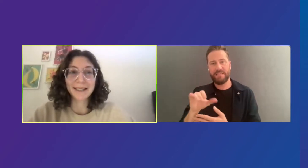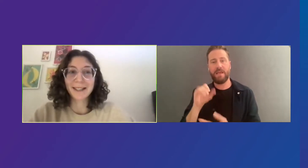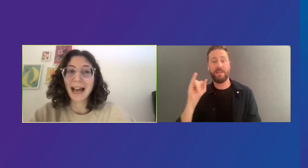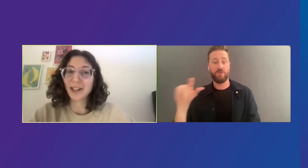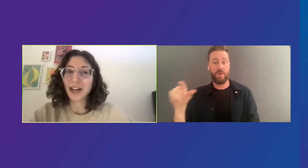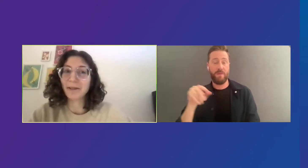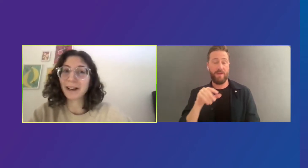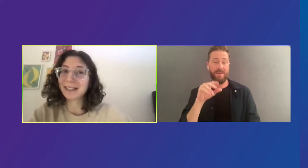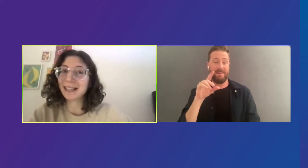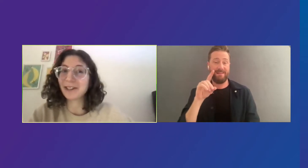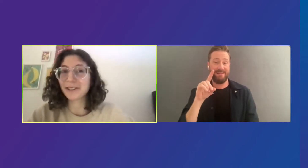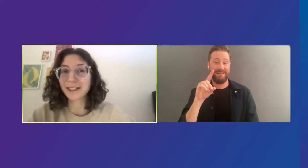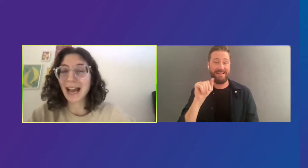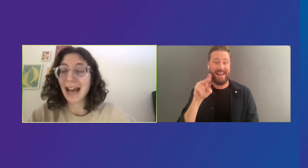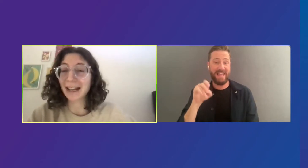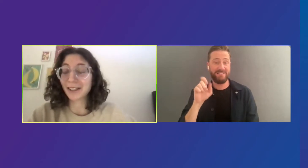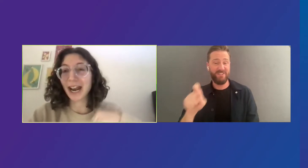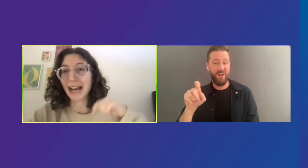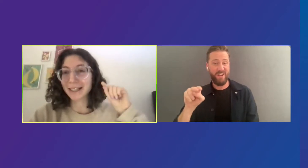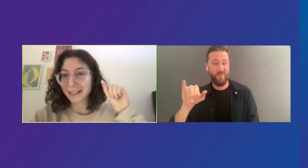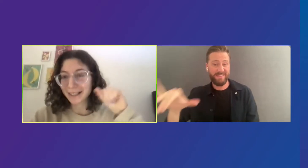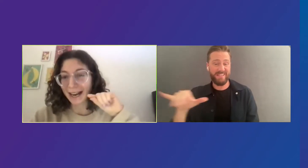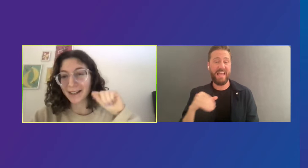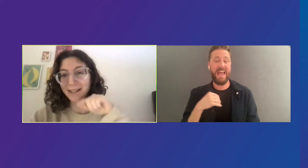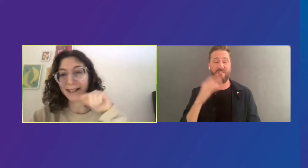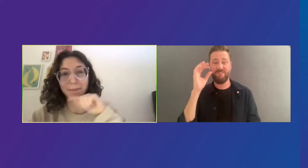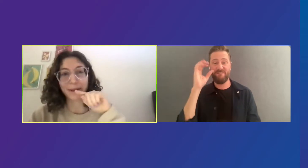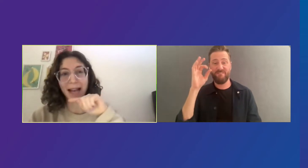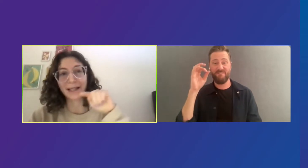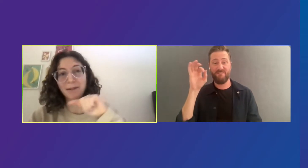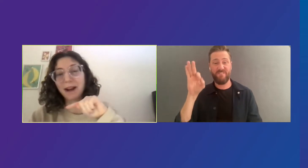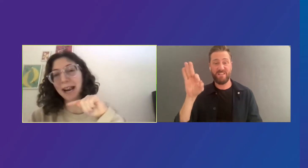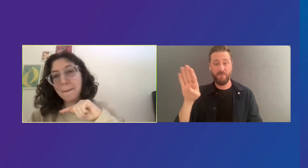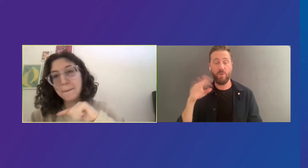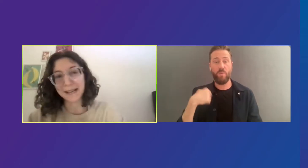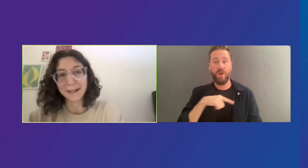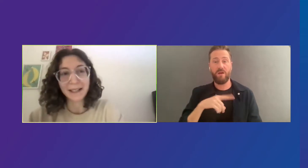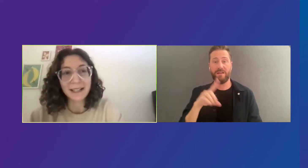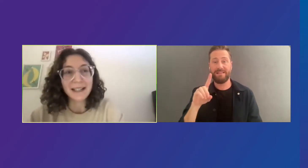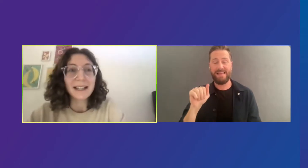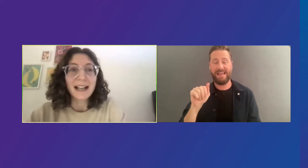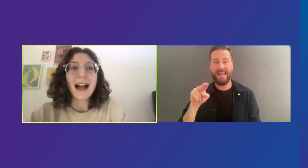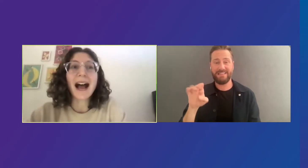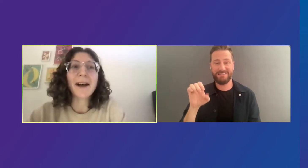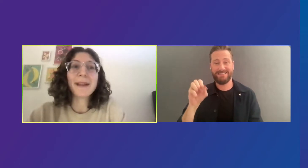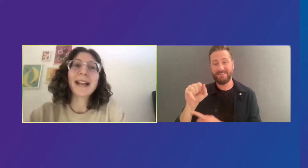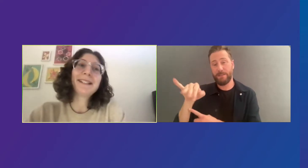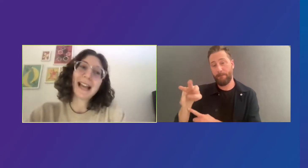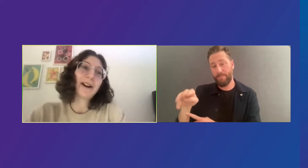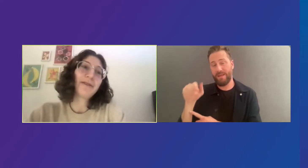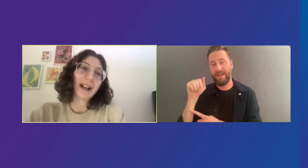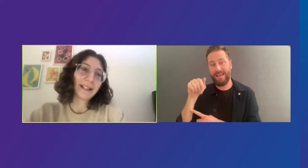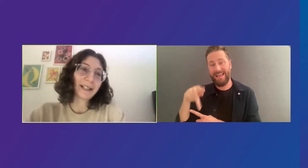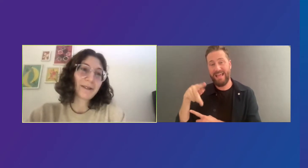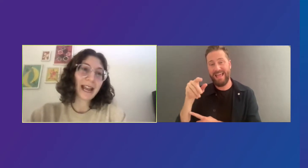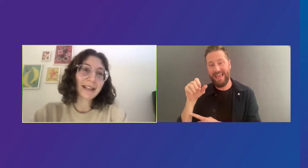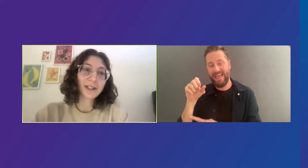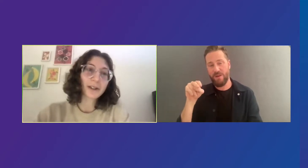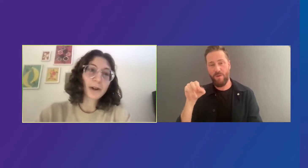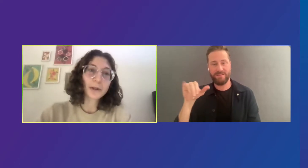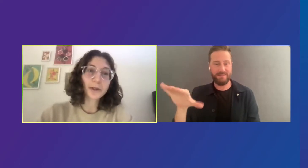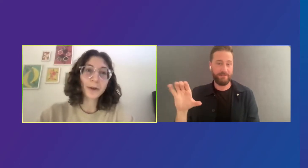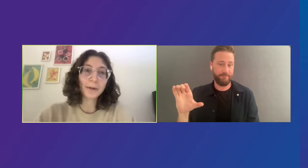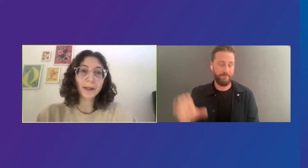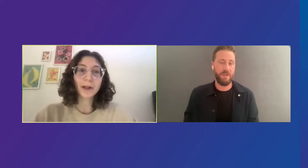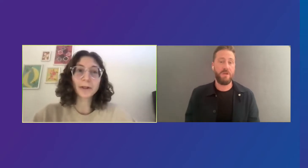we're dance/NYC using the hashtag DanceSymp, S-Y-M-P. And now, finally, we